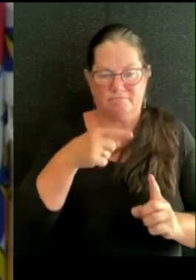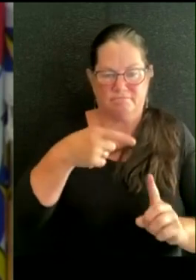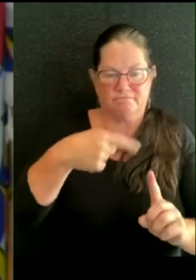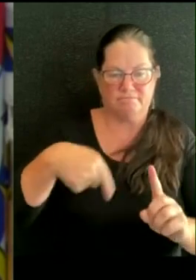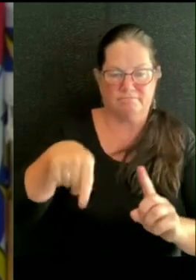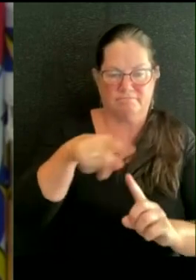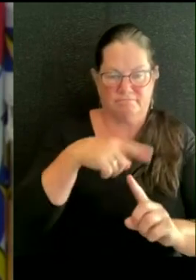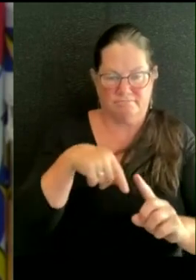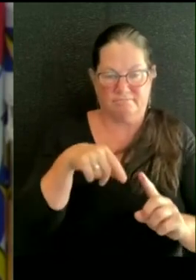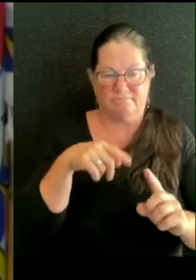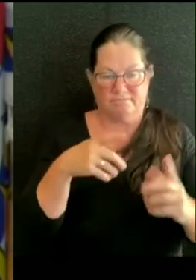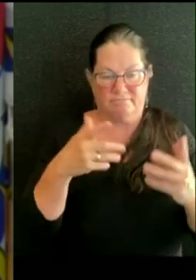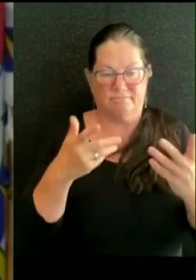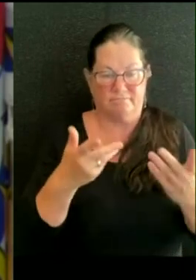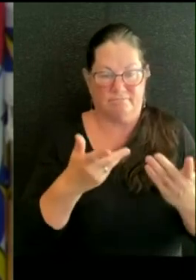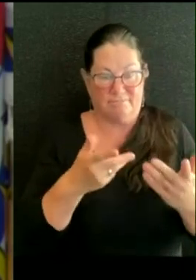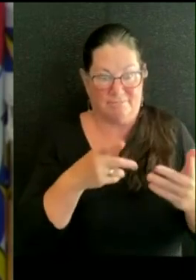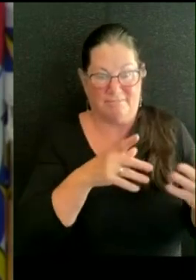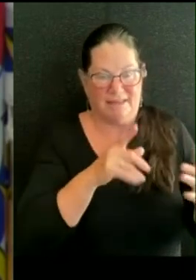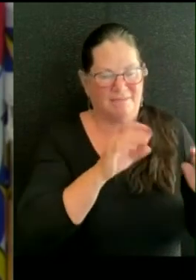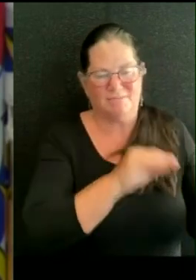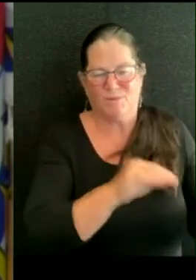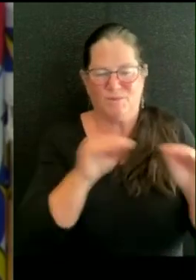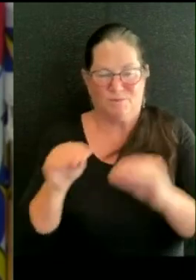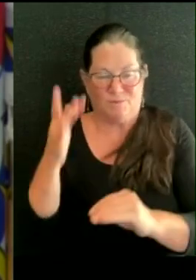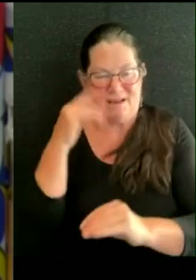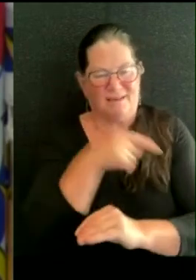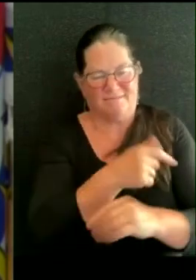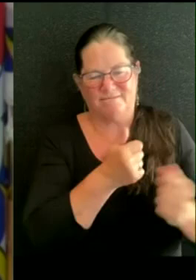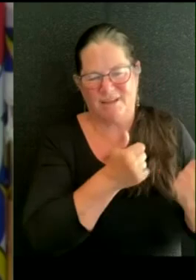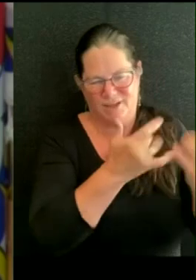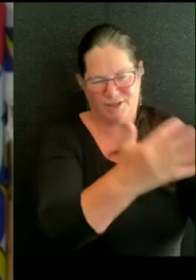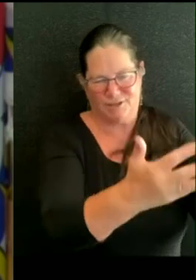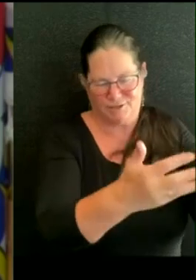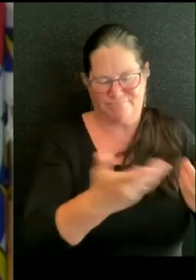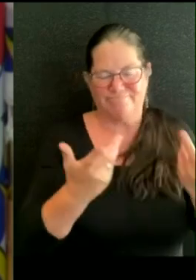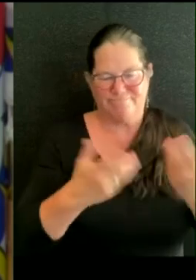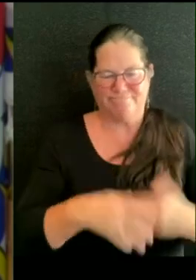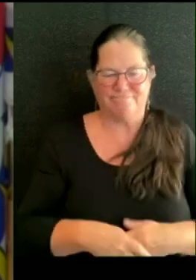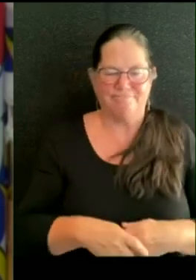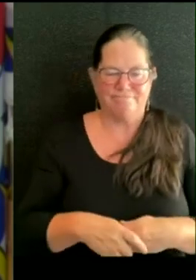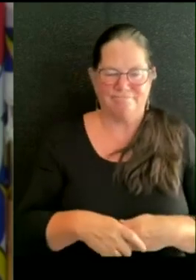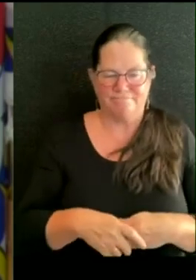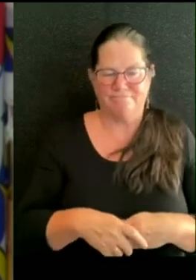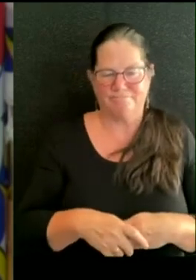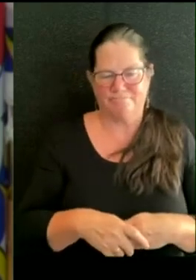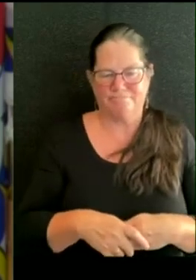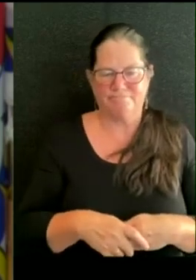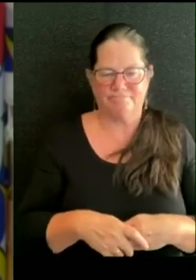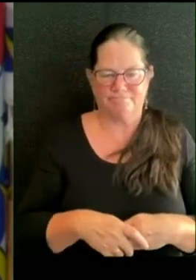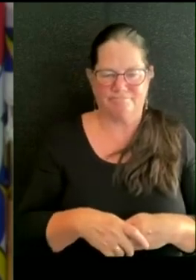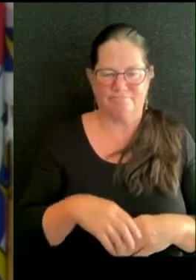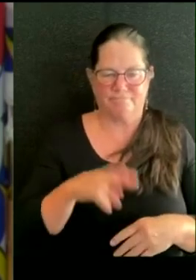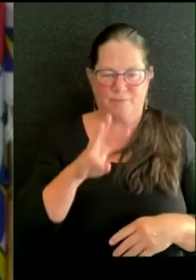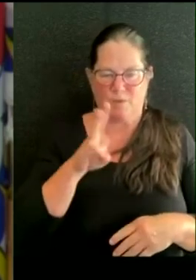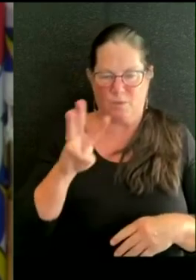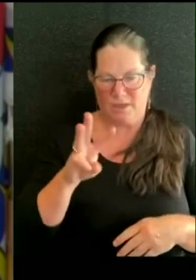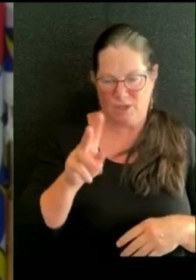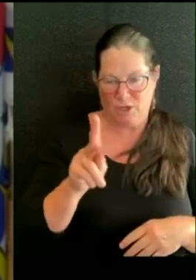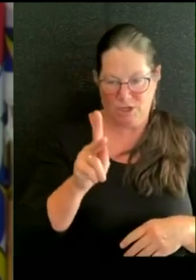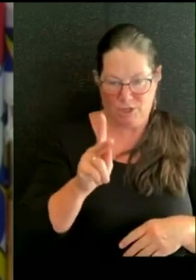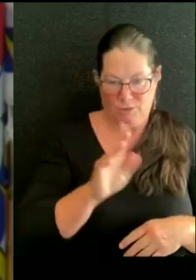This location has been deemed as a convenient and appropriate location given the West Kelowna, West Bank First